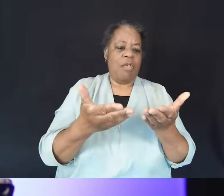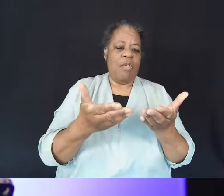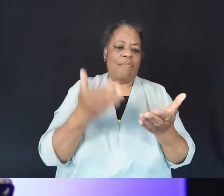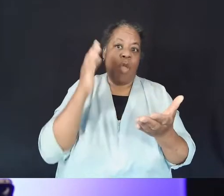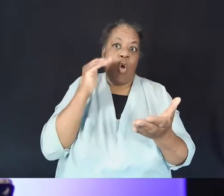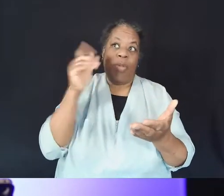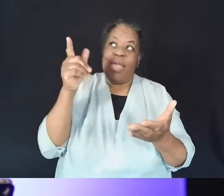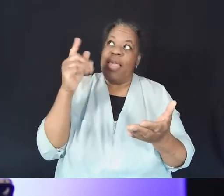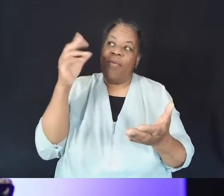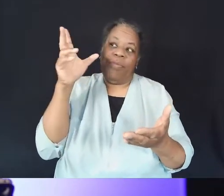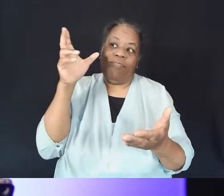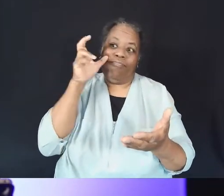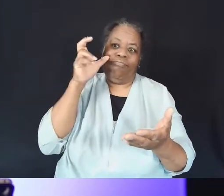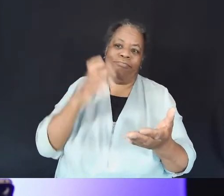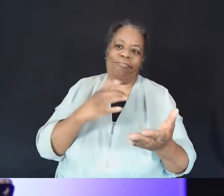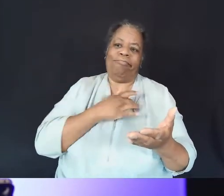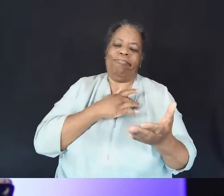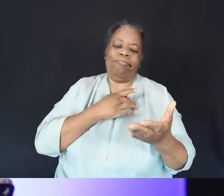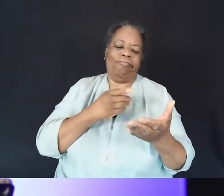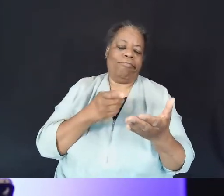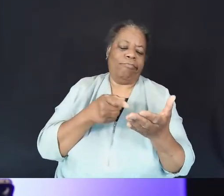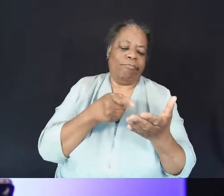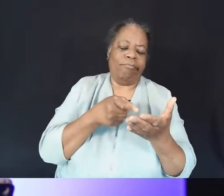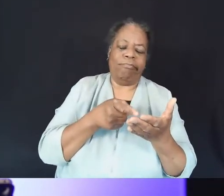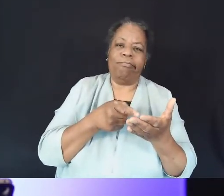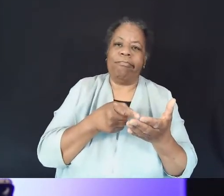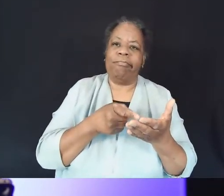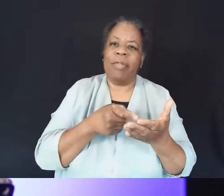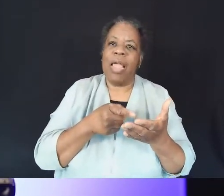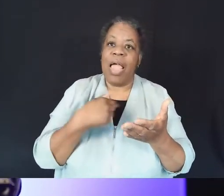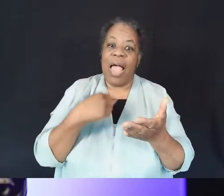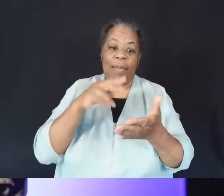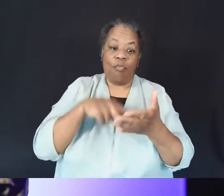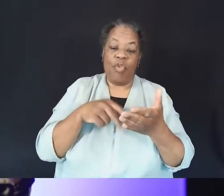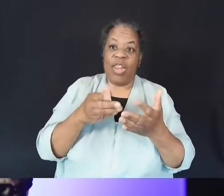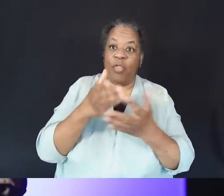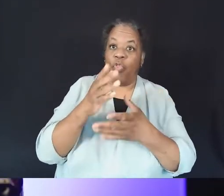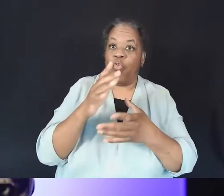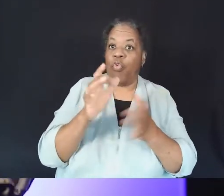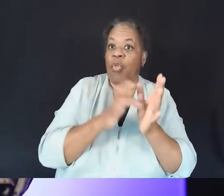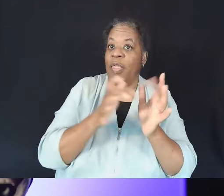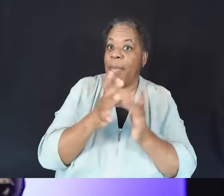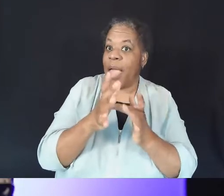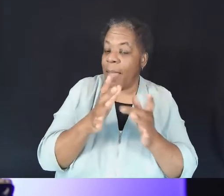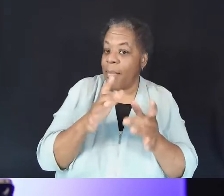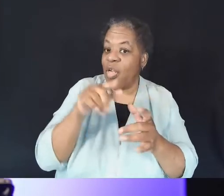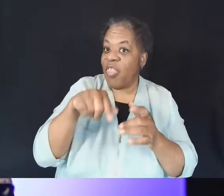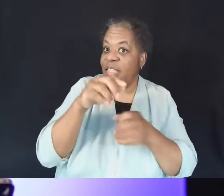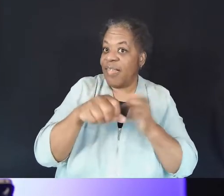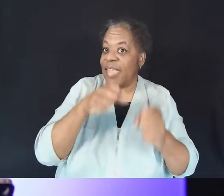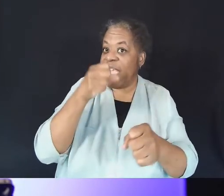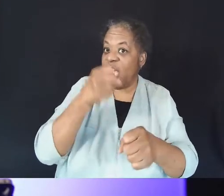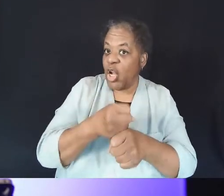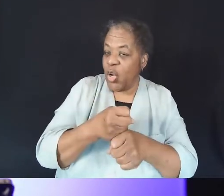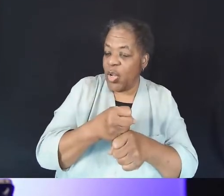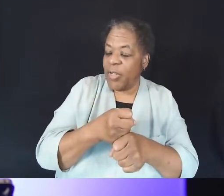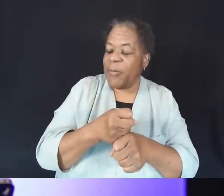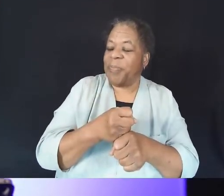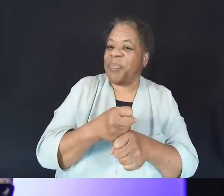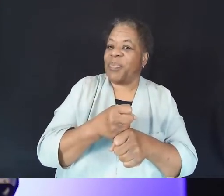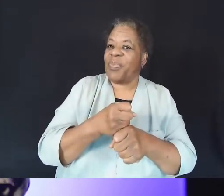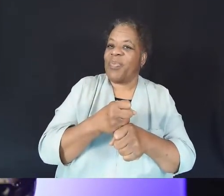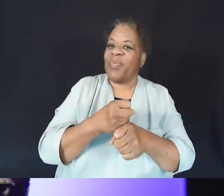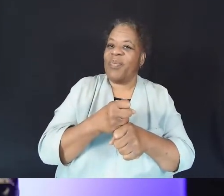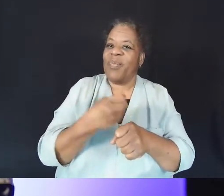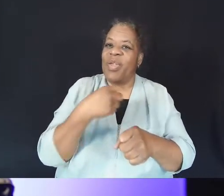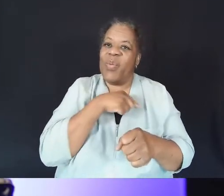Scripture. I'm reading the Bible in a year again this year with a group called Limudim. It's not too late to join us, by the way. And we were